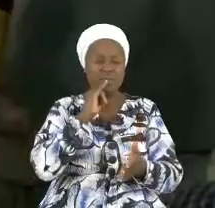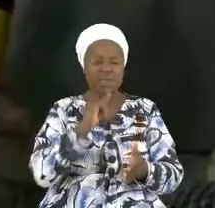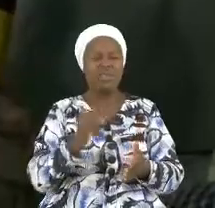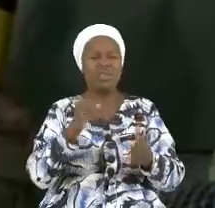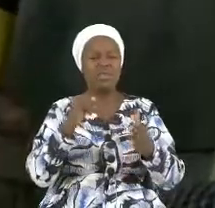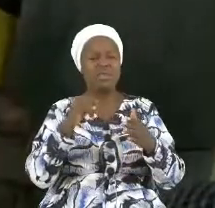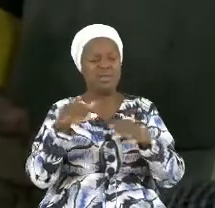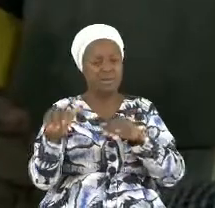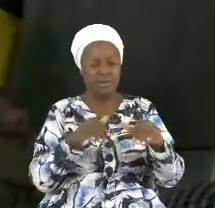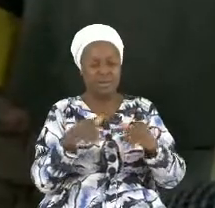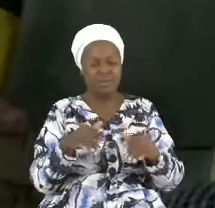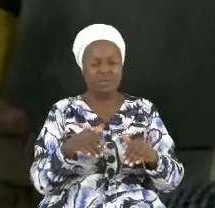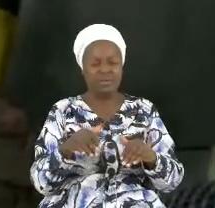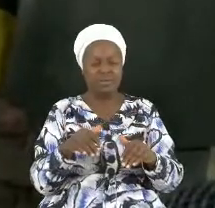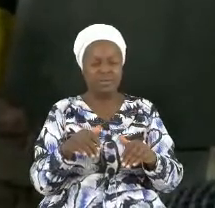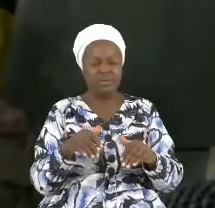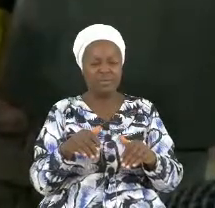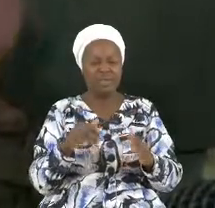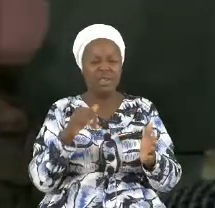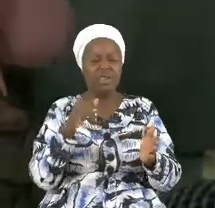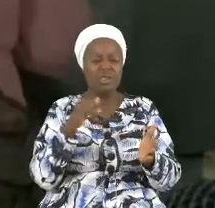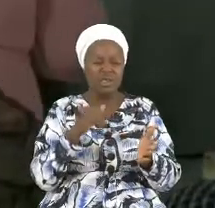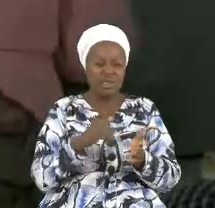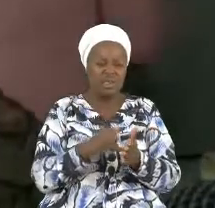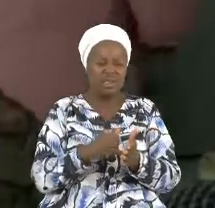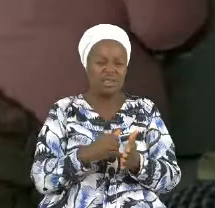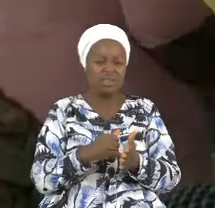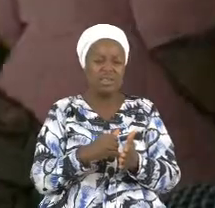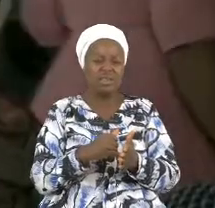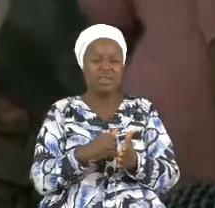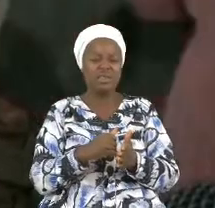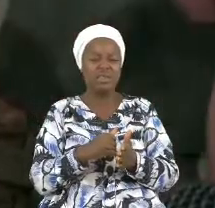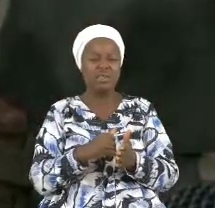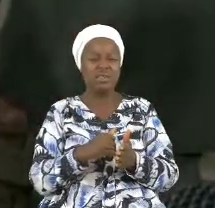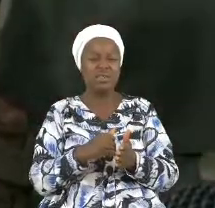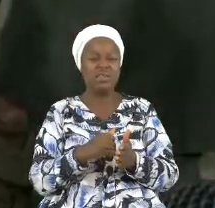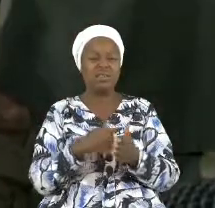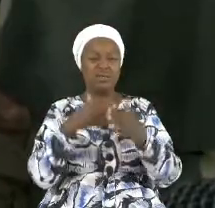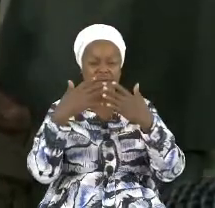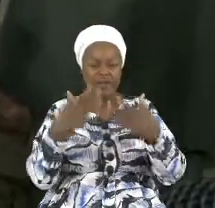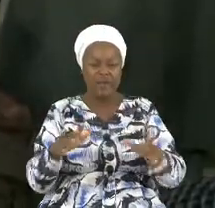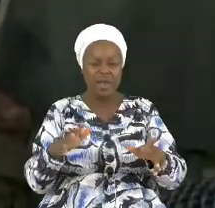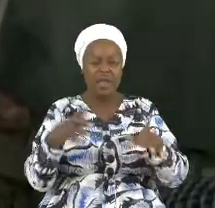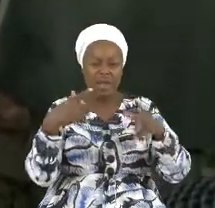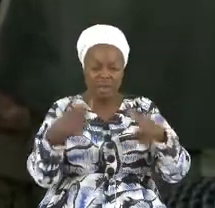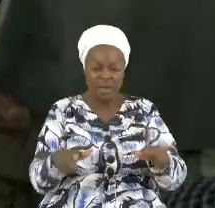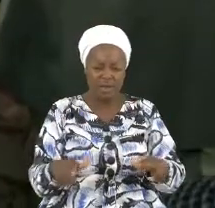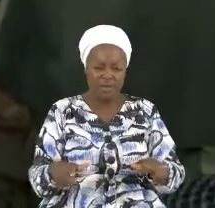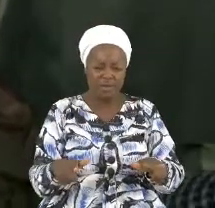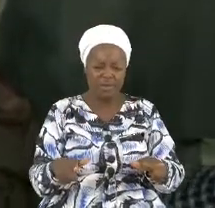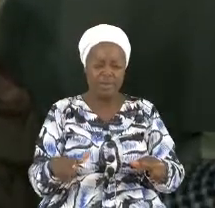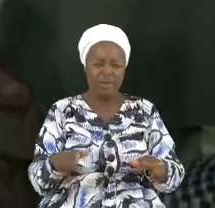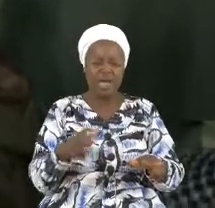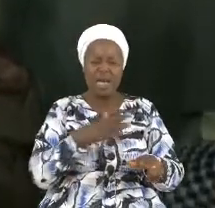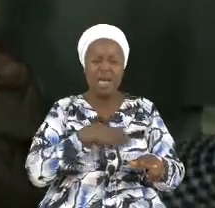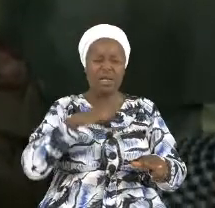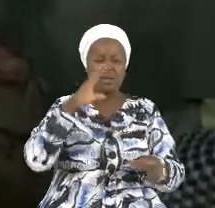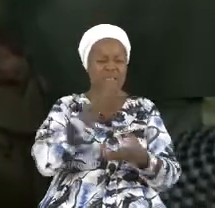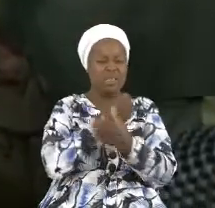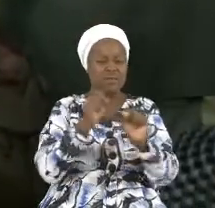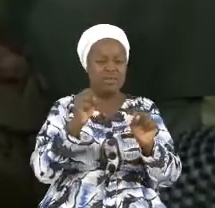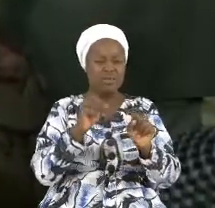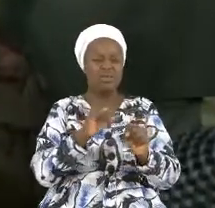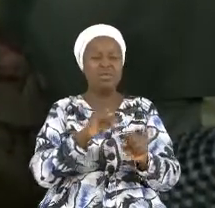It is done. And your salvation has come to everyone that asked of that